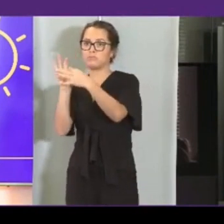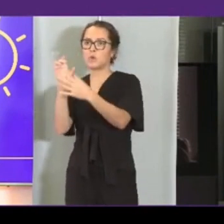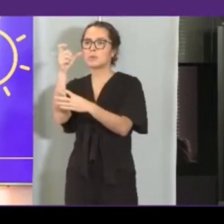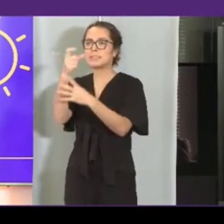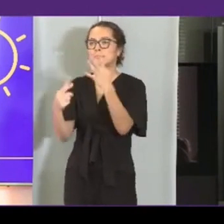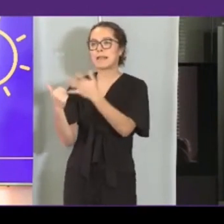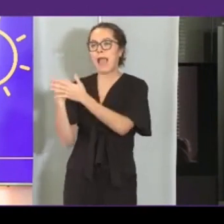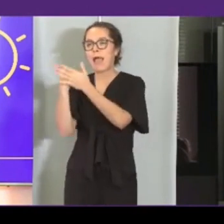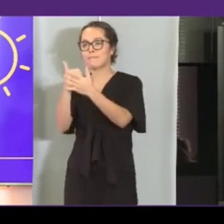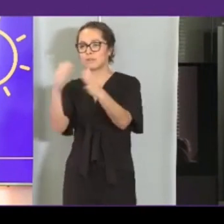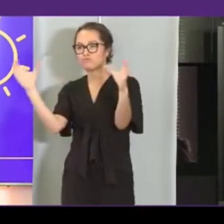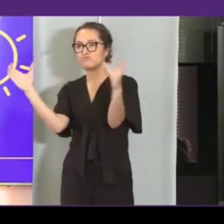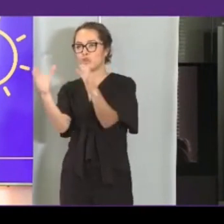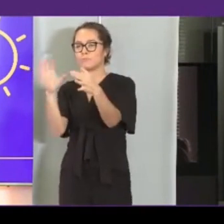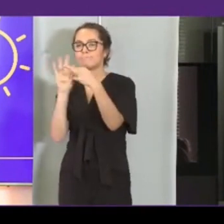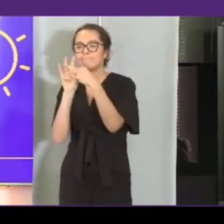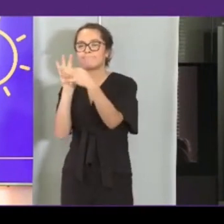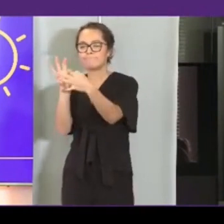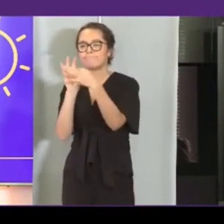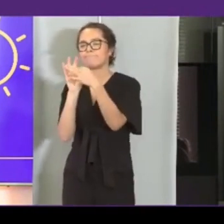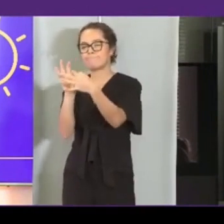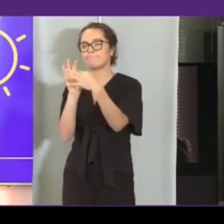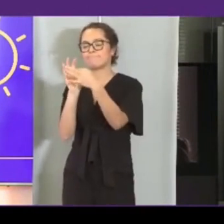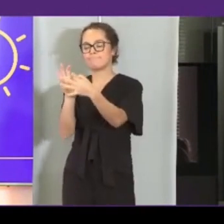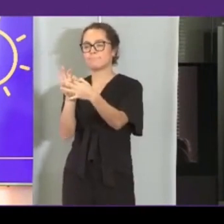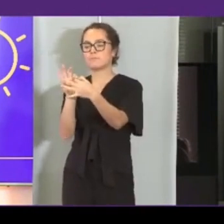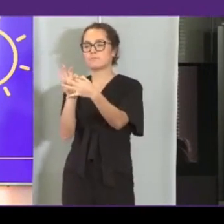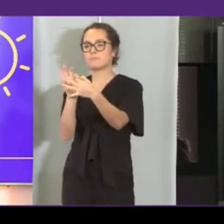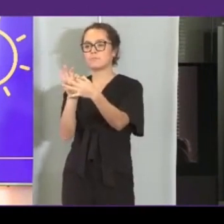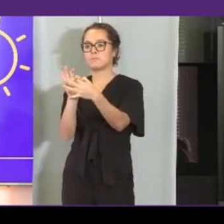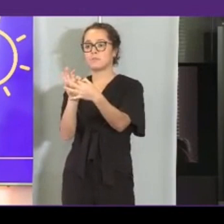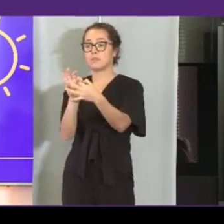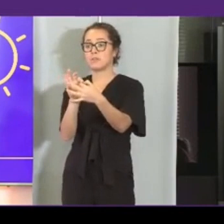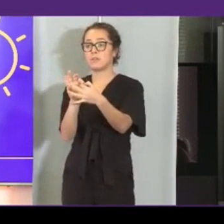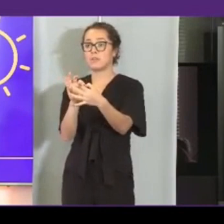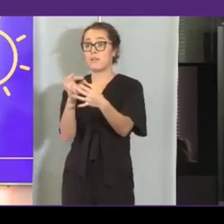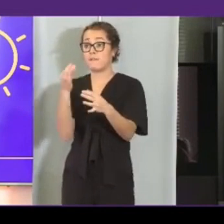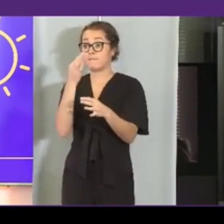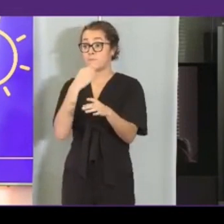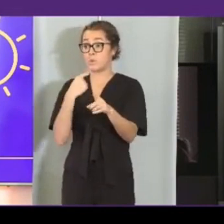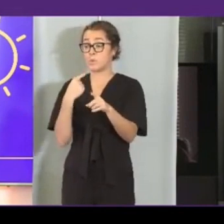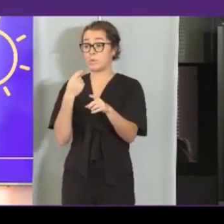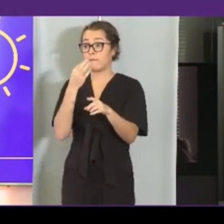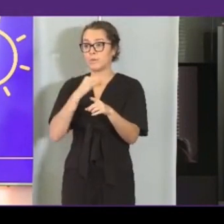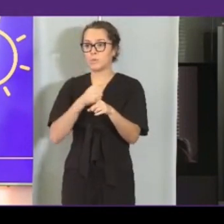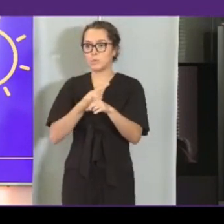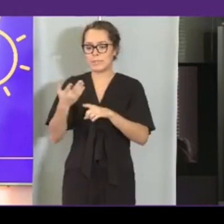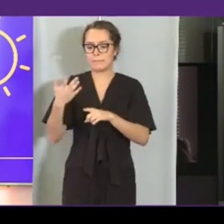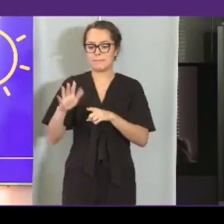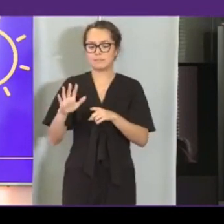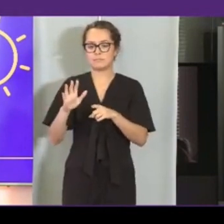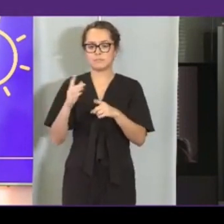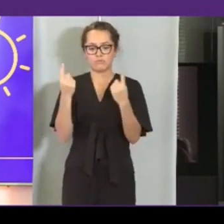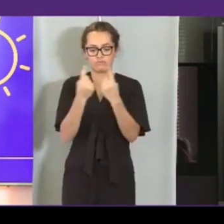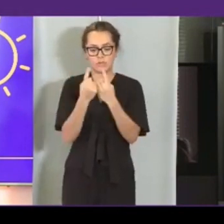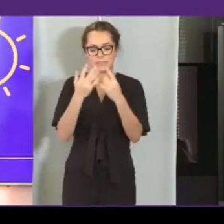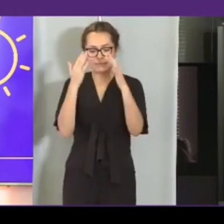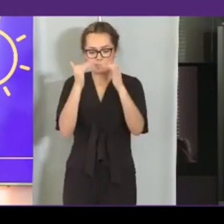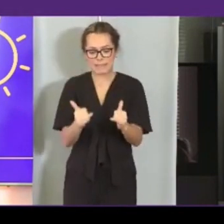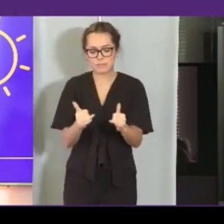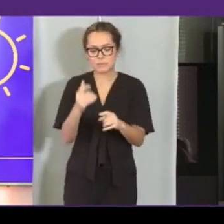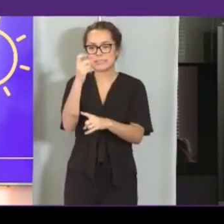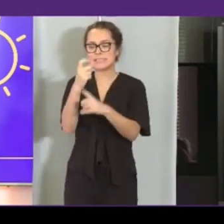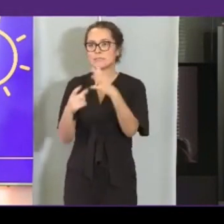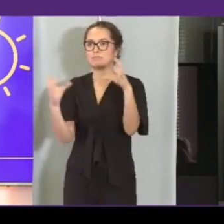groups externally. Even just the past few weeks we've been doing product testing with disability groups in the UK and